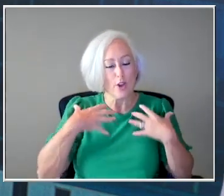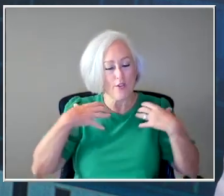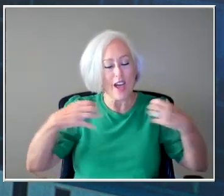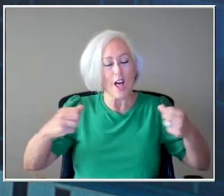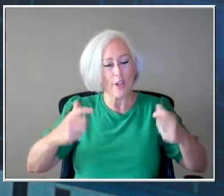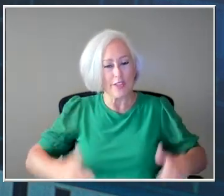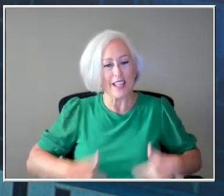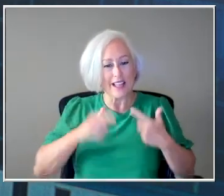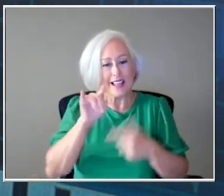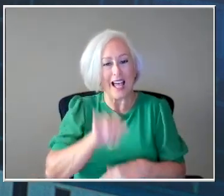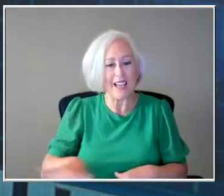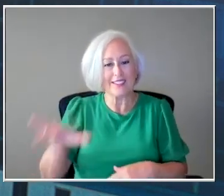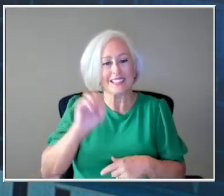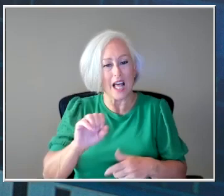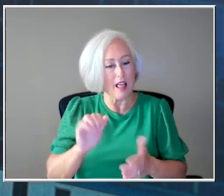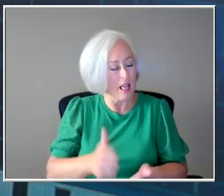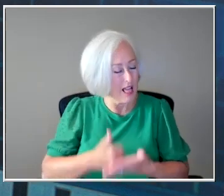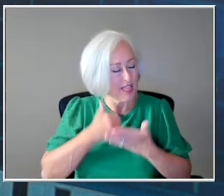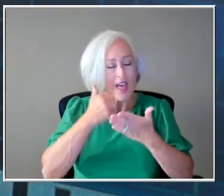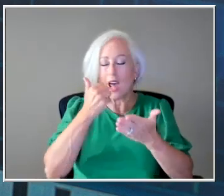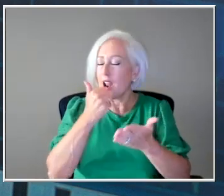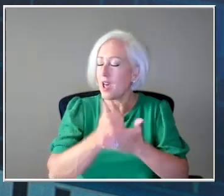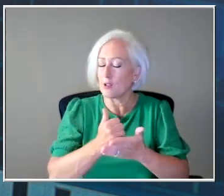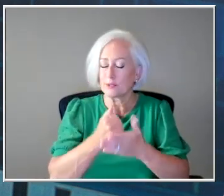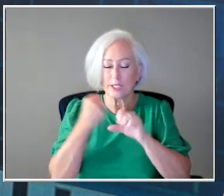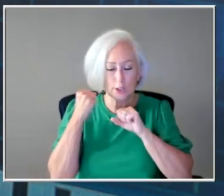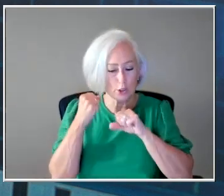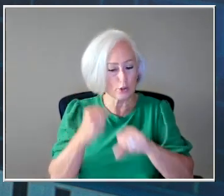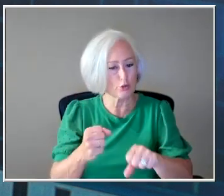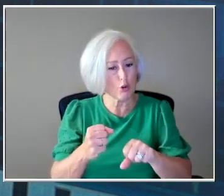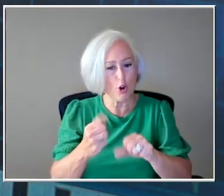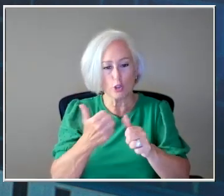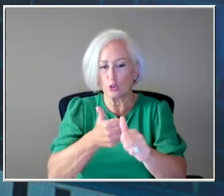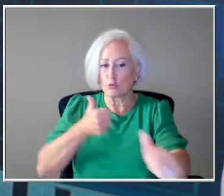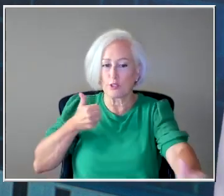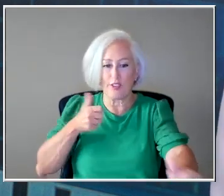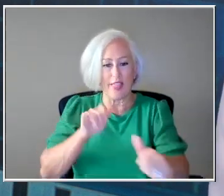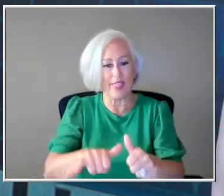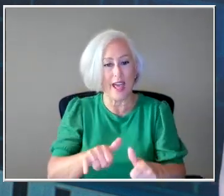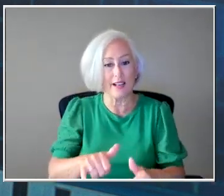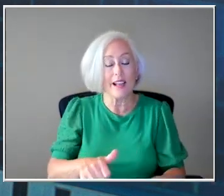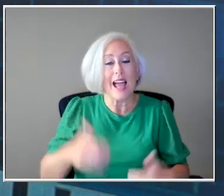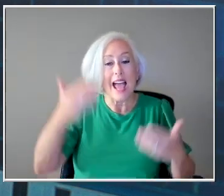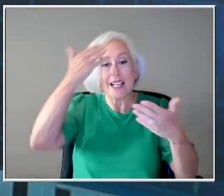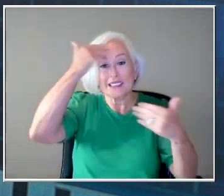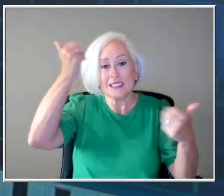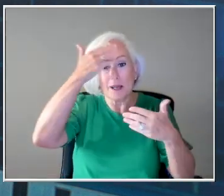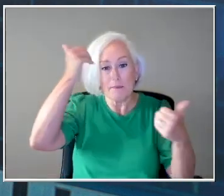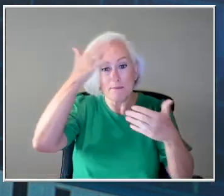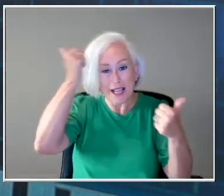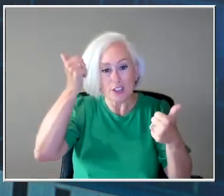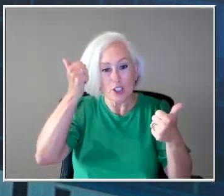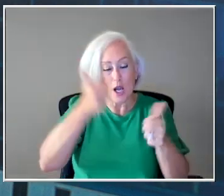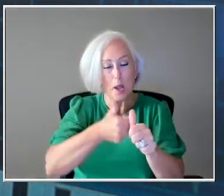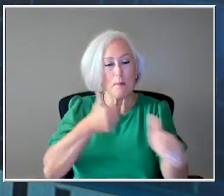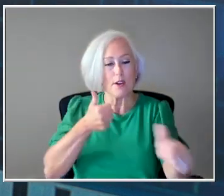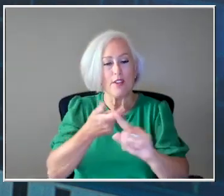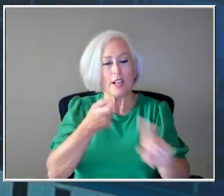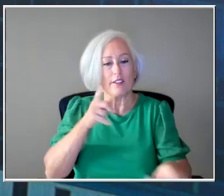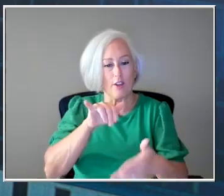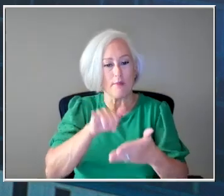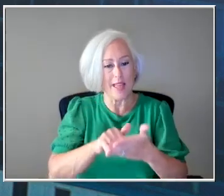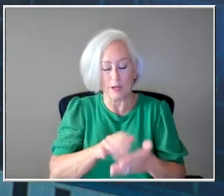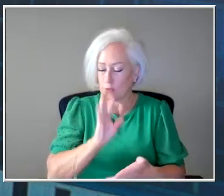preventing atherosclerosis, cardiovascular disease, even dementia now is prevented by this. We talked about that before with our machines that we use.